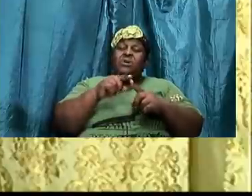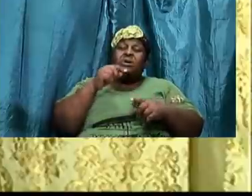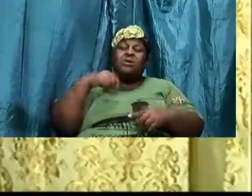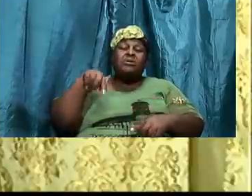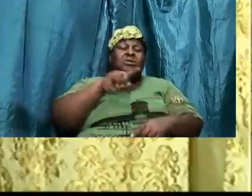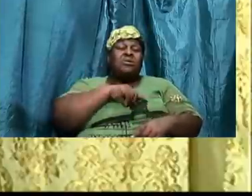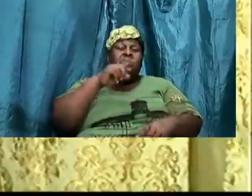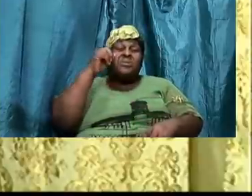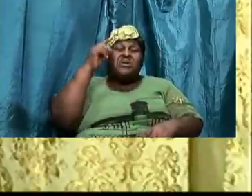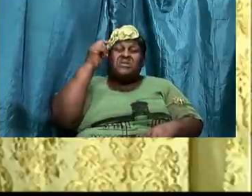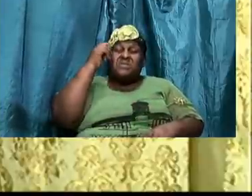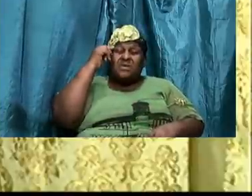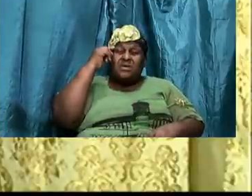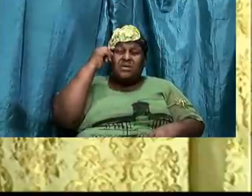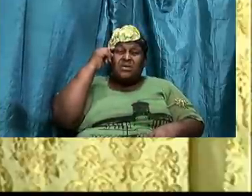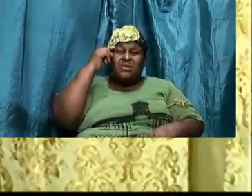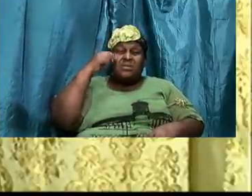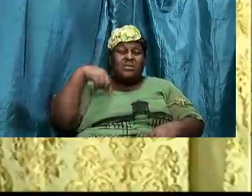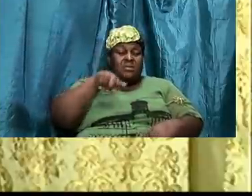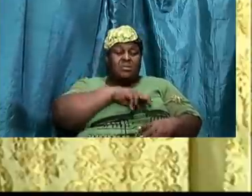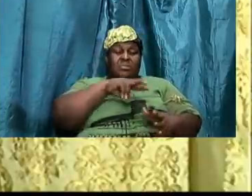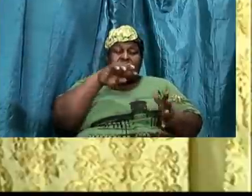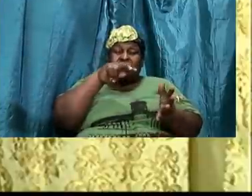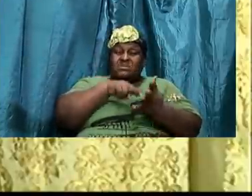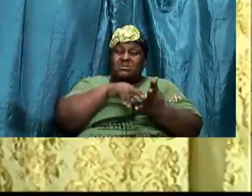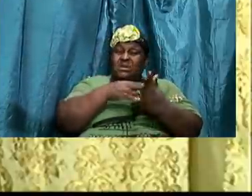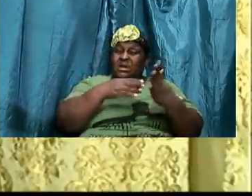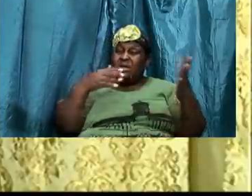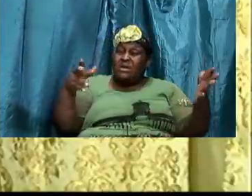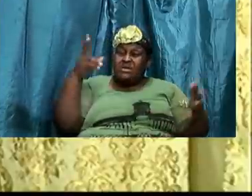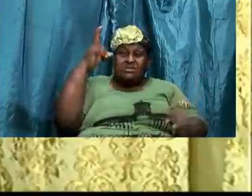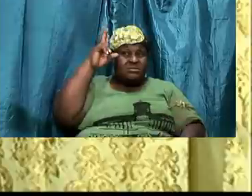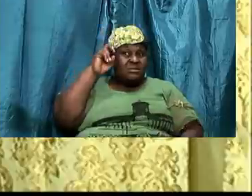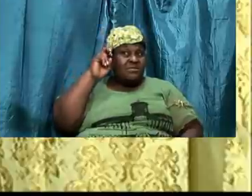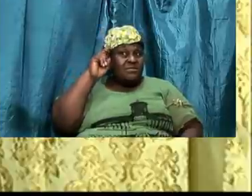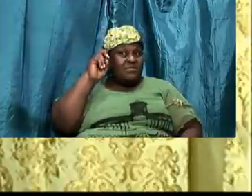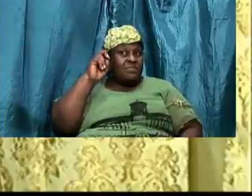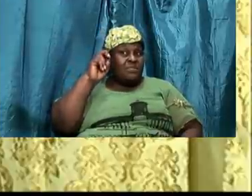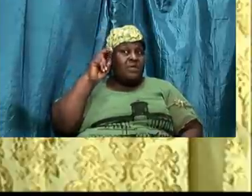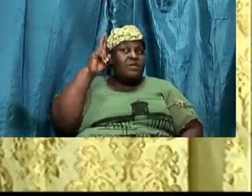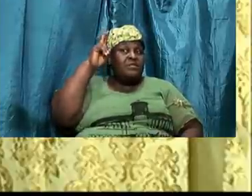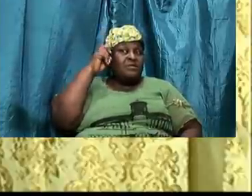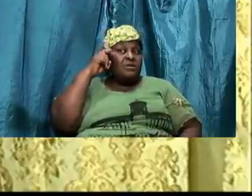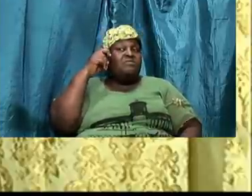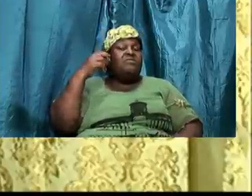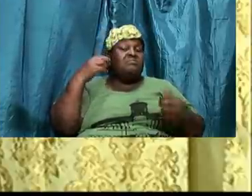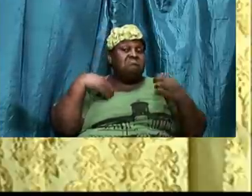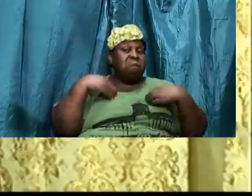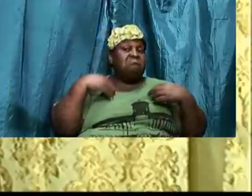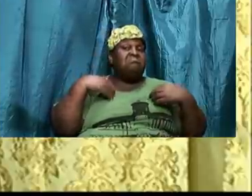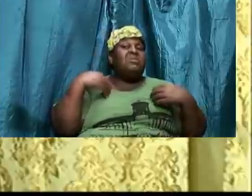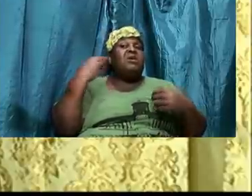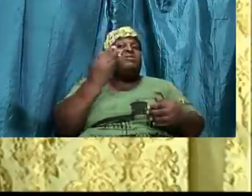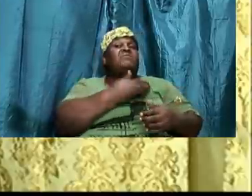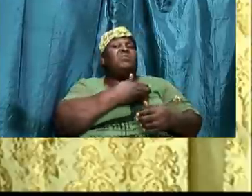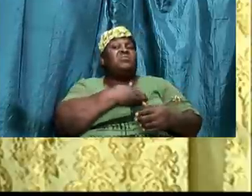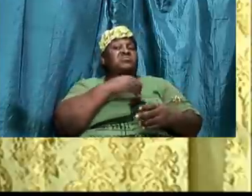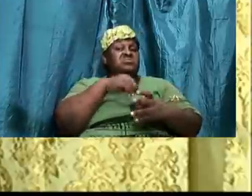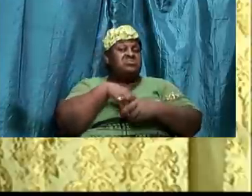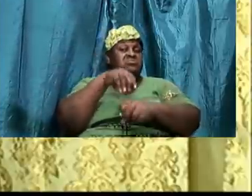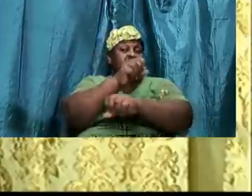standing against the adversary, the adversary have us in